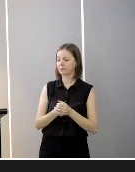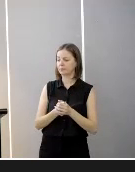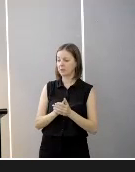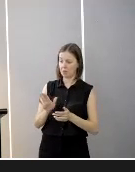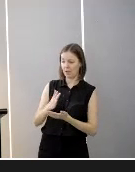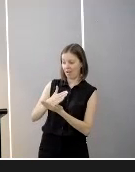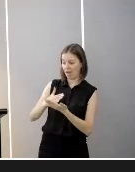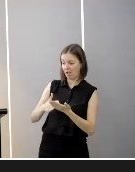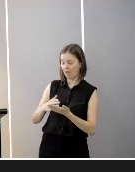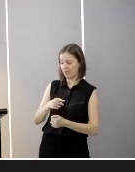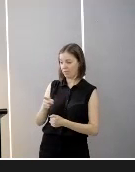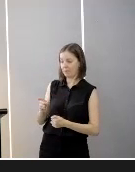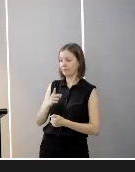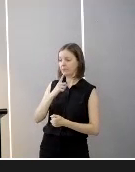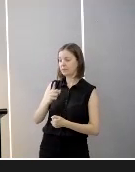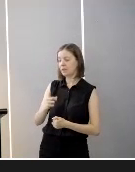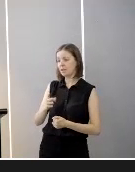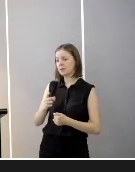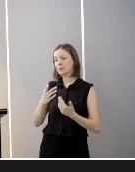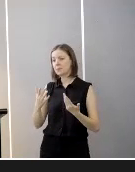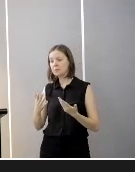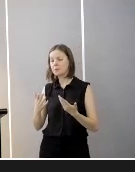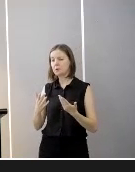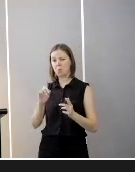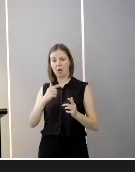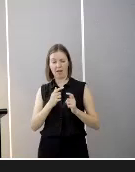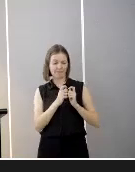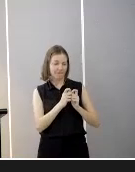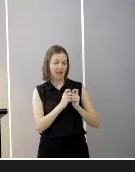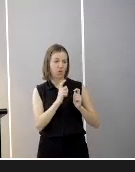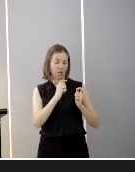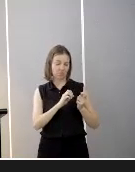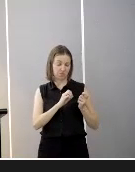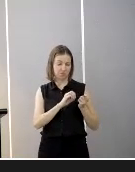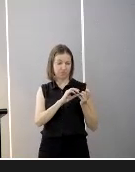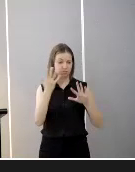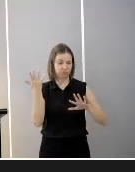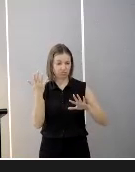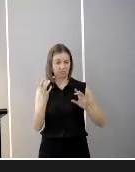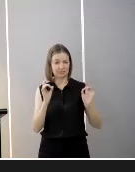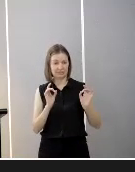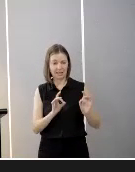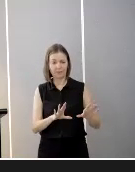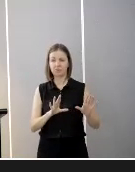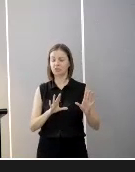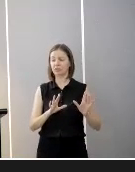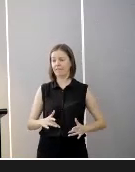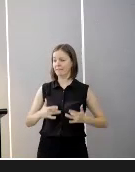half endorsing things like things I value will be destroyed by the climate change, and humanity is